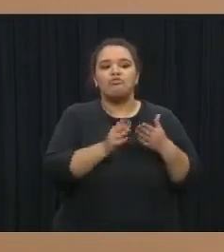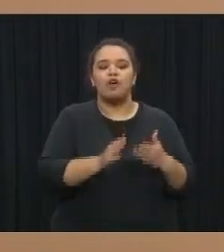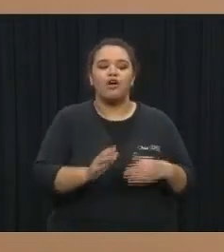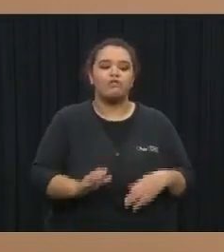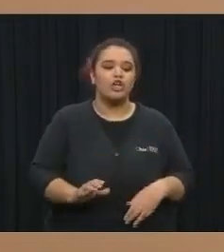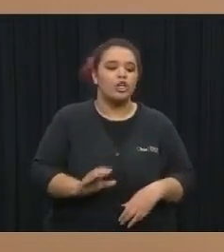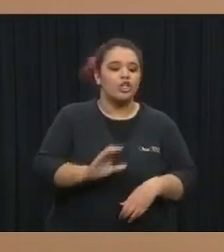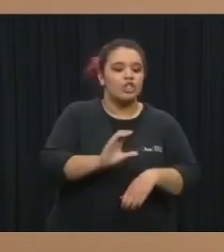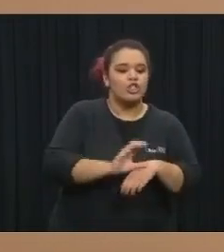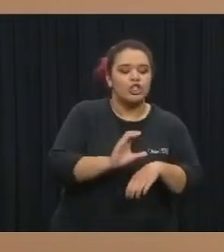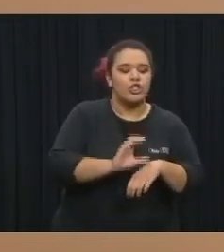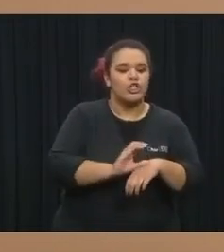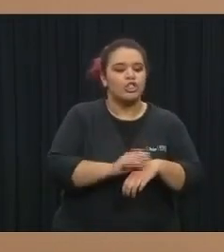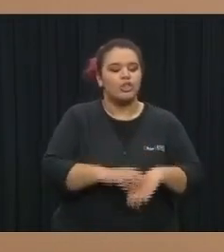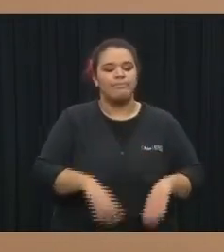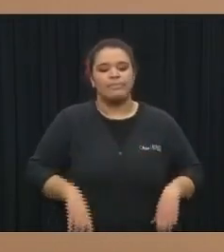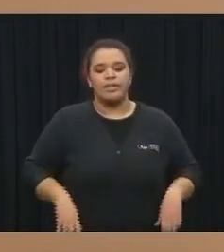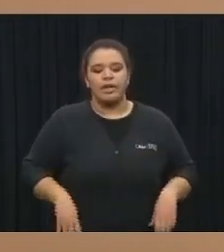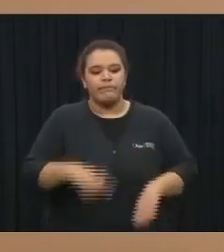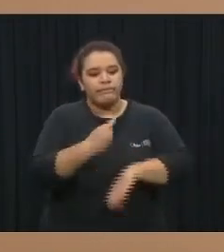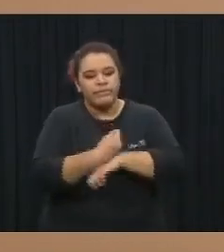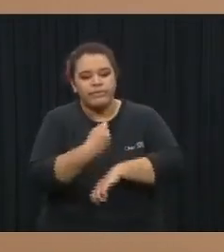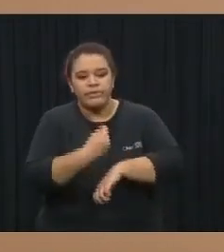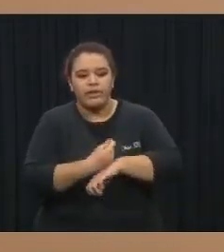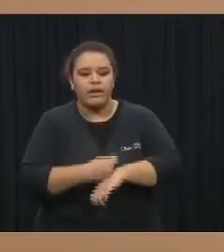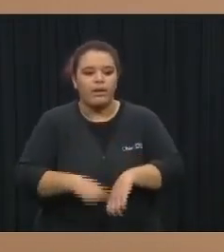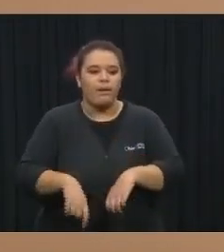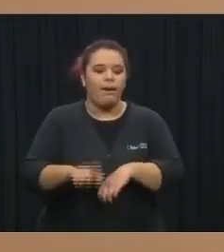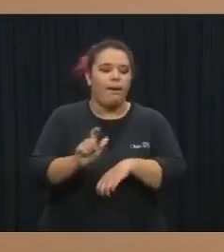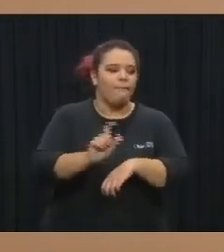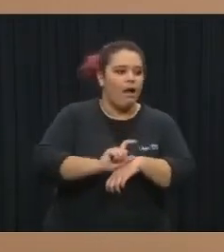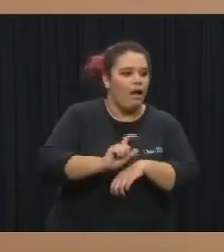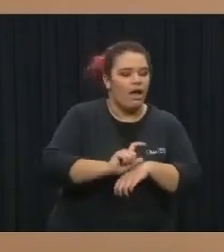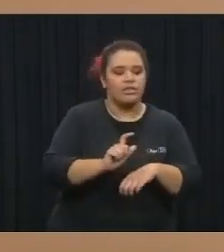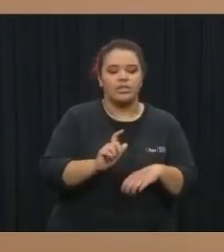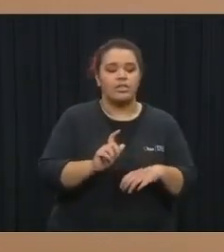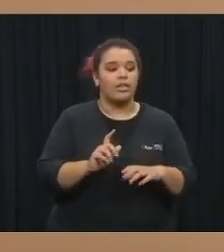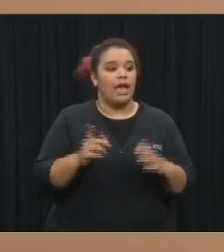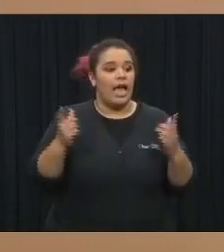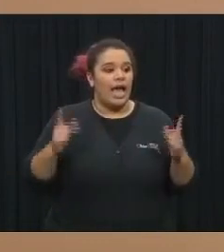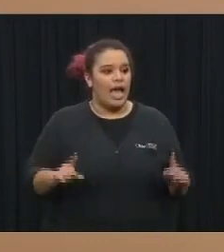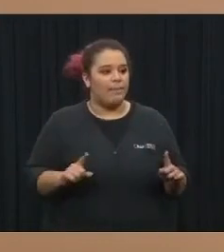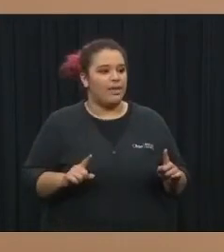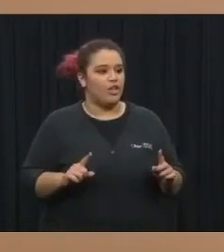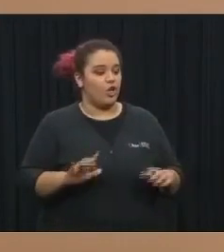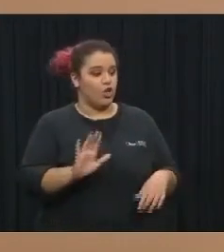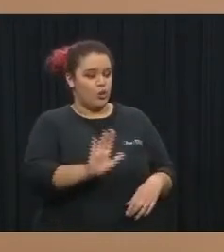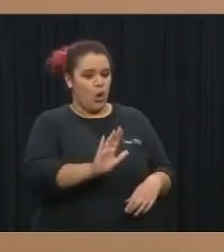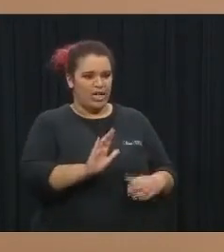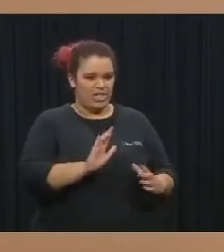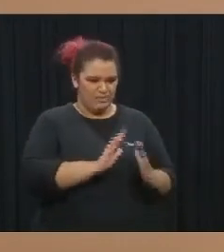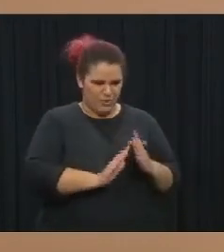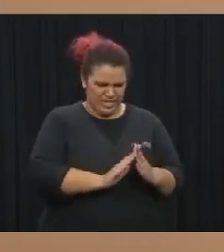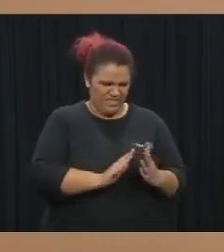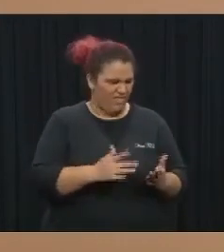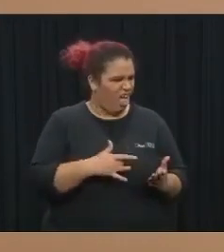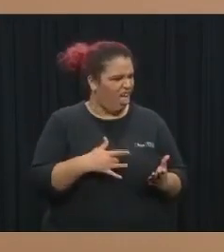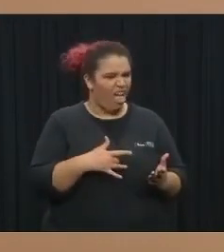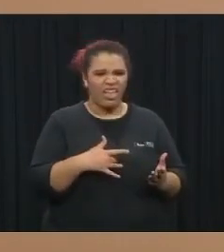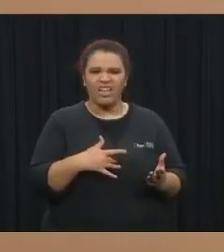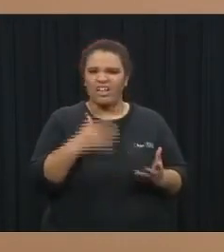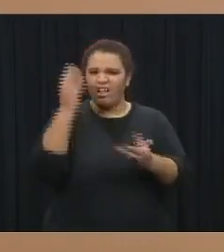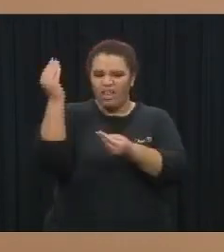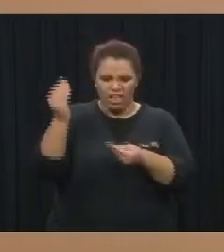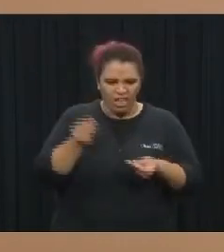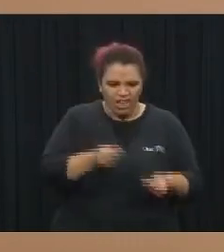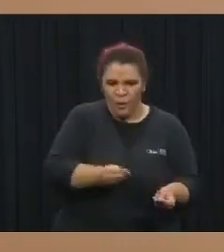are a member of a nonprofit in a community that you feel is not being reached by these messages. Please help me to get the messages